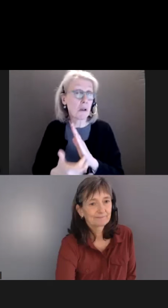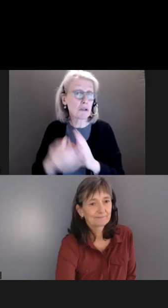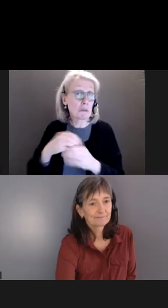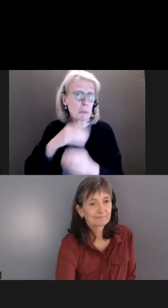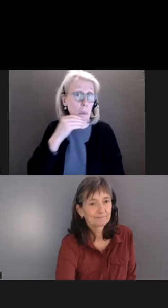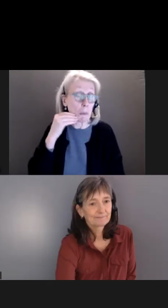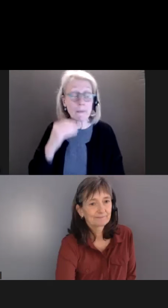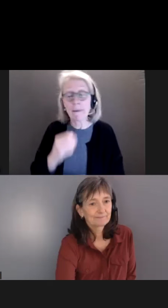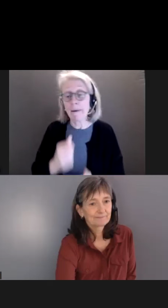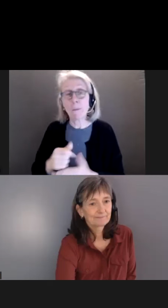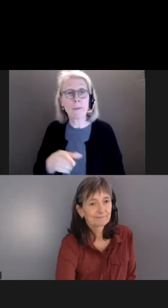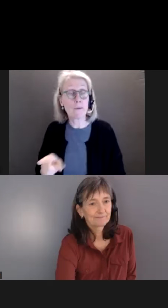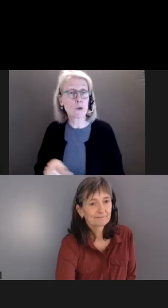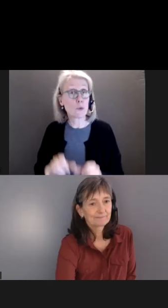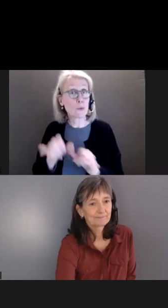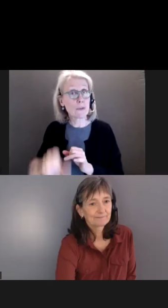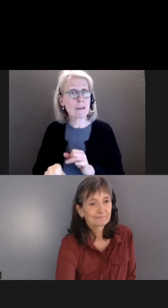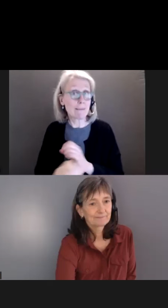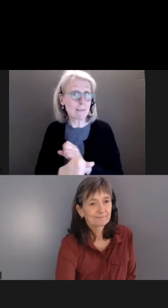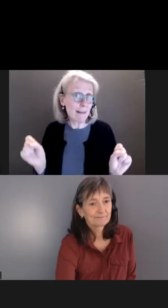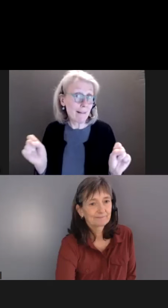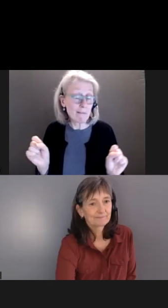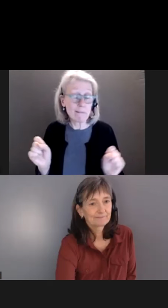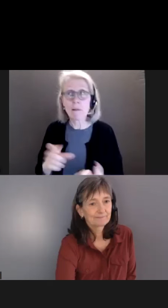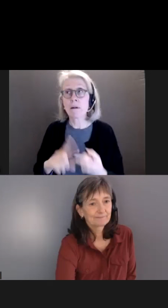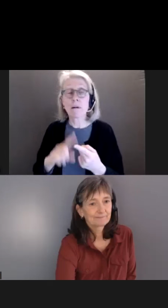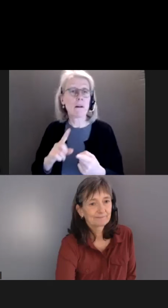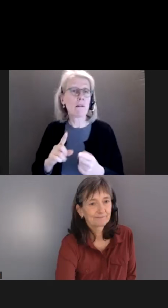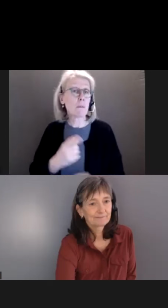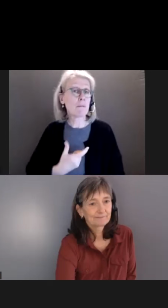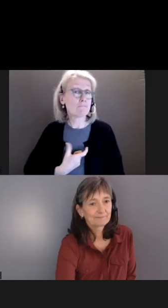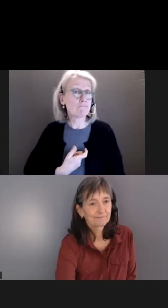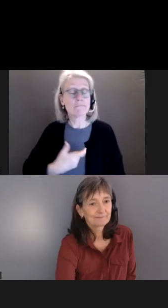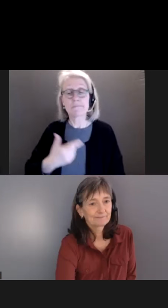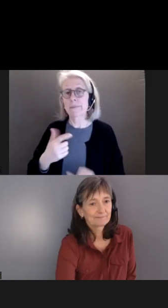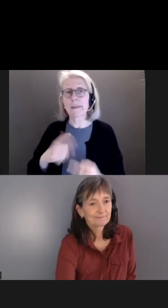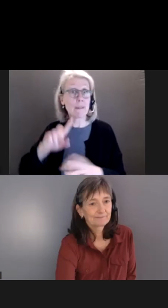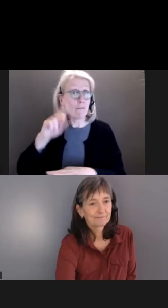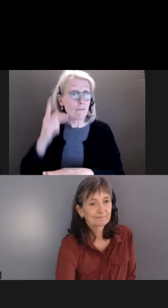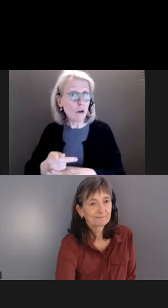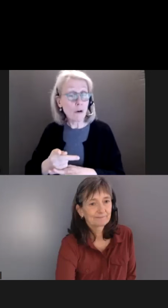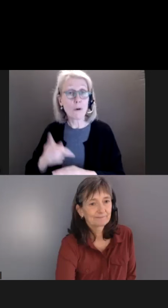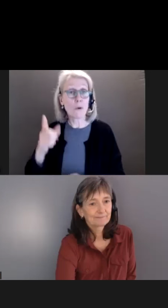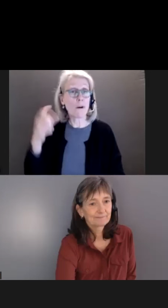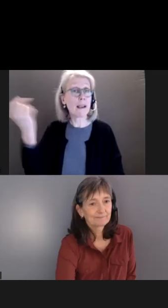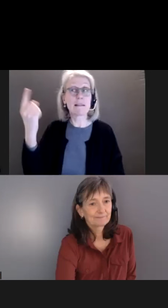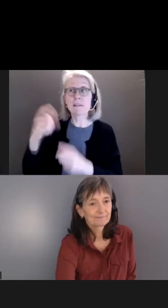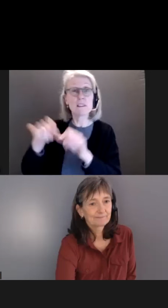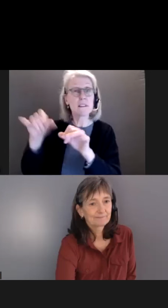older adults more safely remain in their homes, such as personal emergency response systems that automatically detect falls and summon